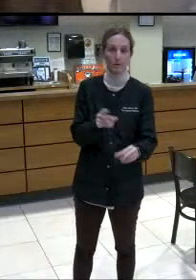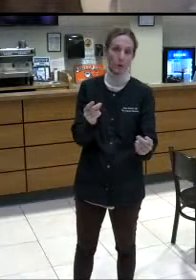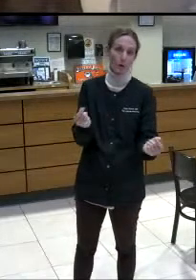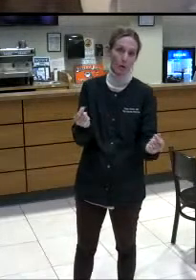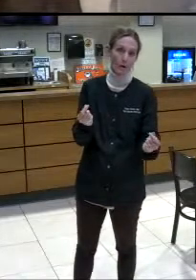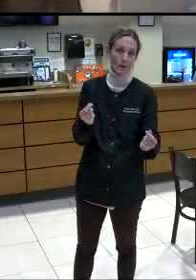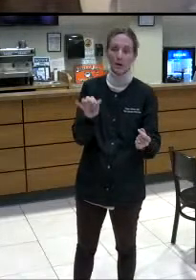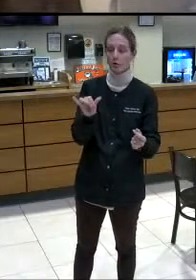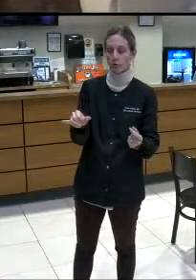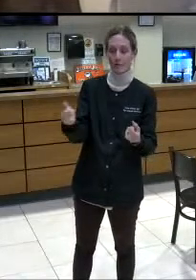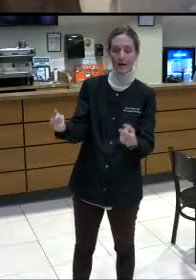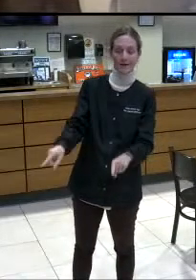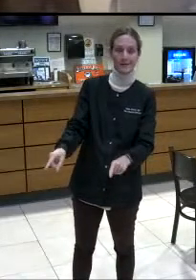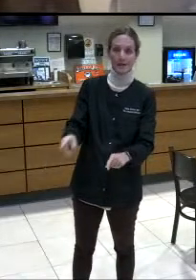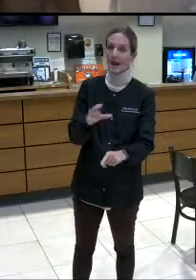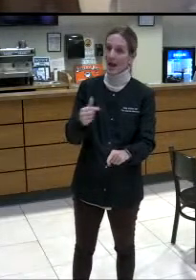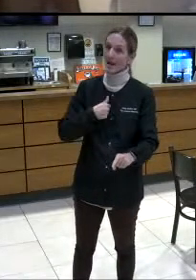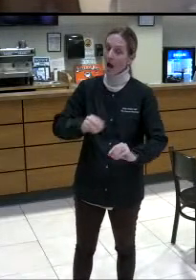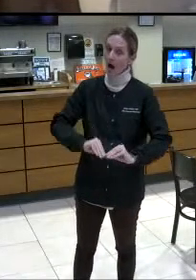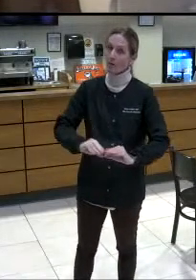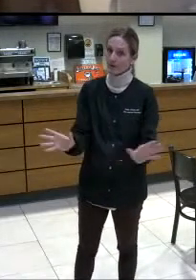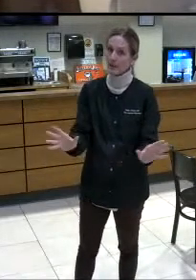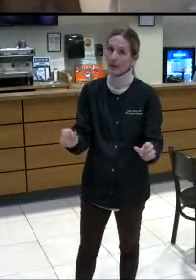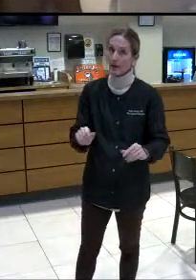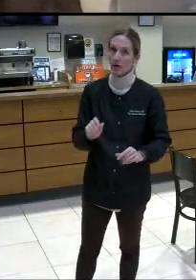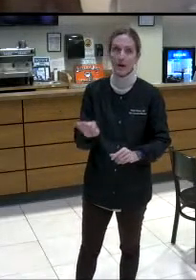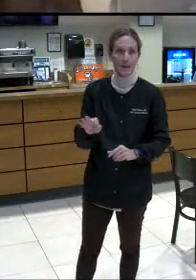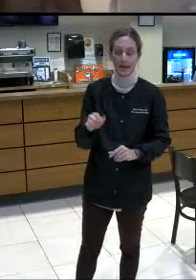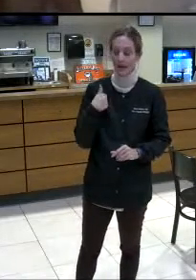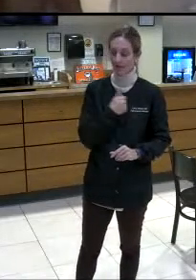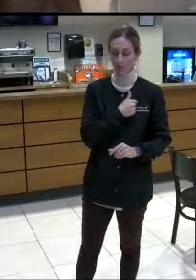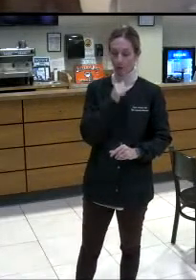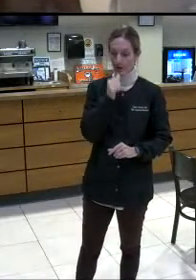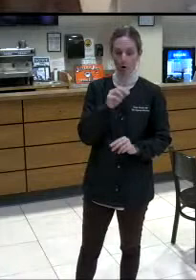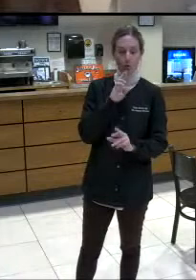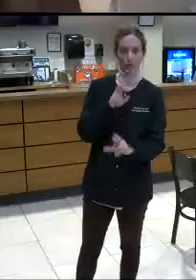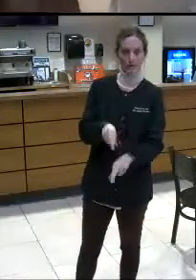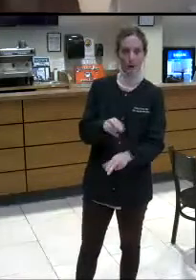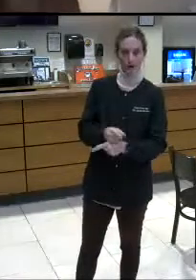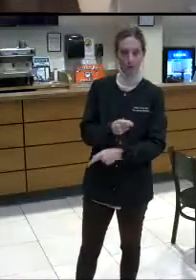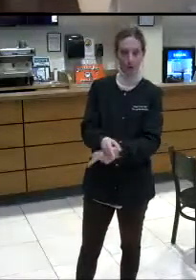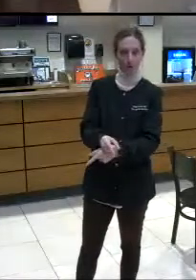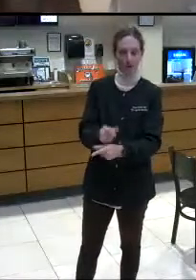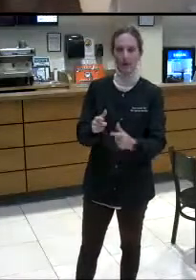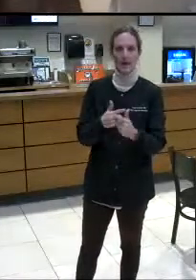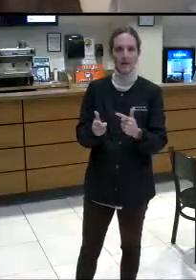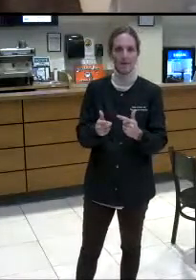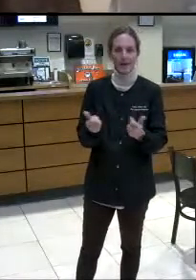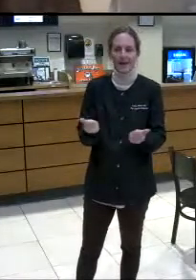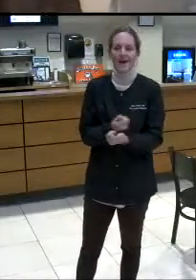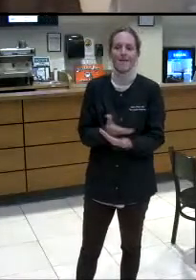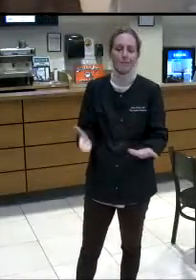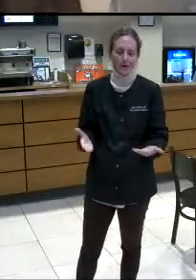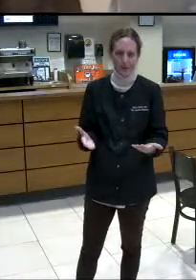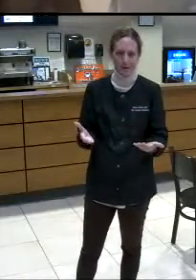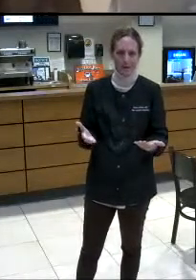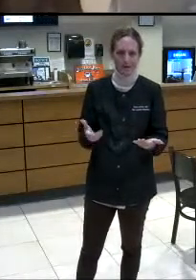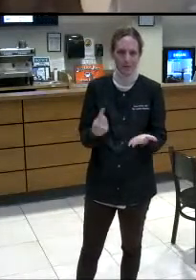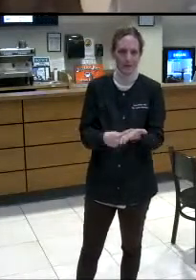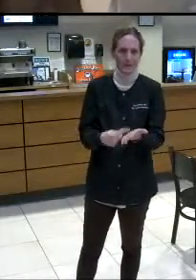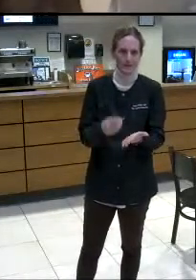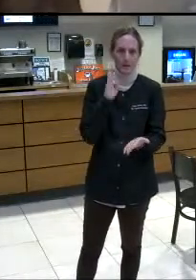incident. And I was very clear that if we did not respond appropriately, then those things that you just talked about would happen. So we wanted to make